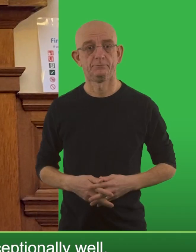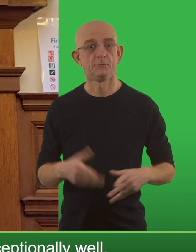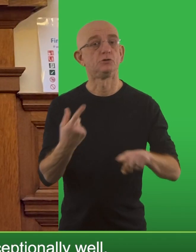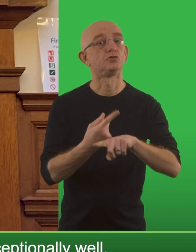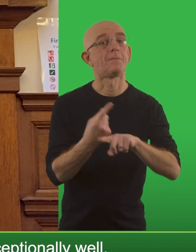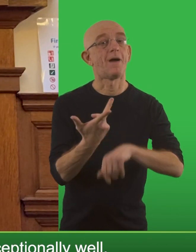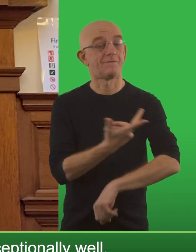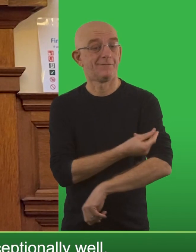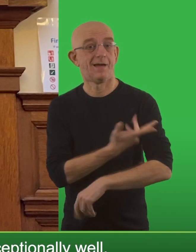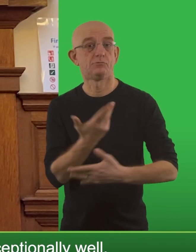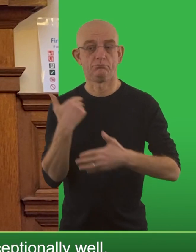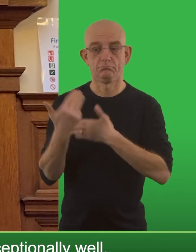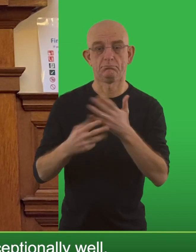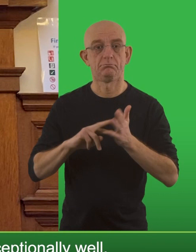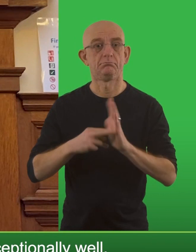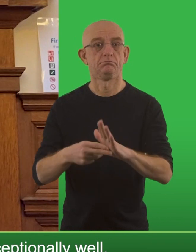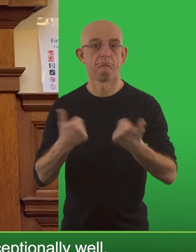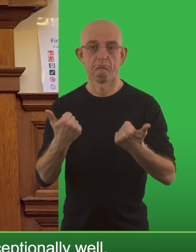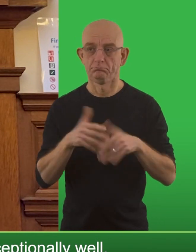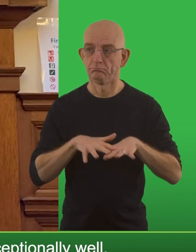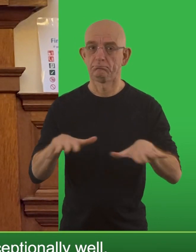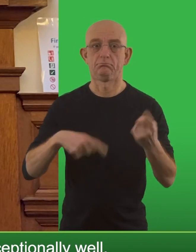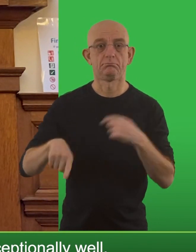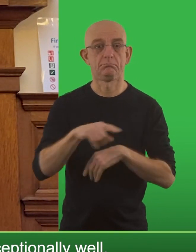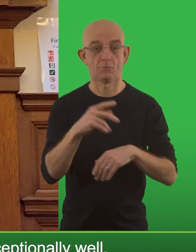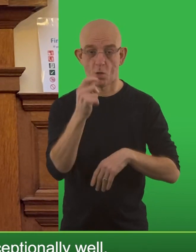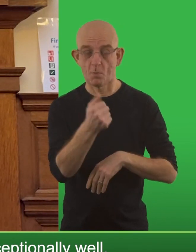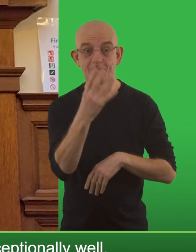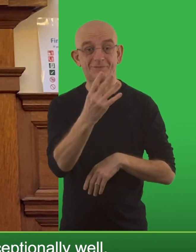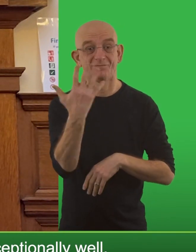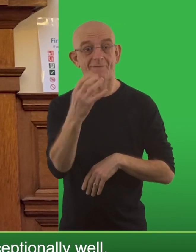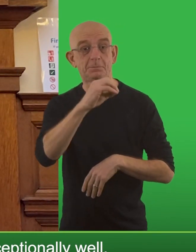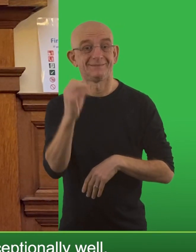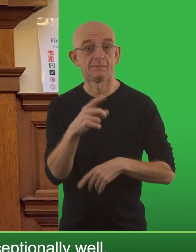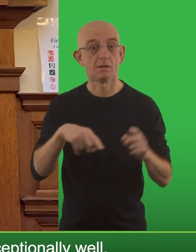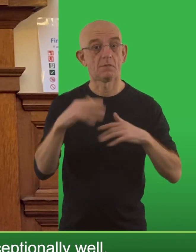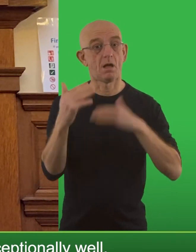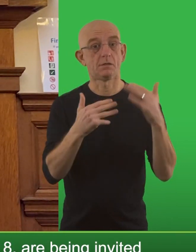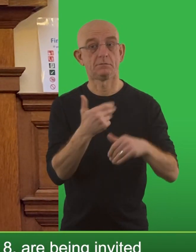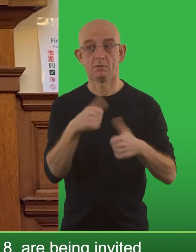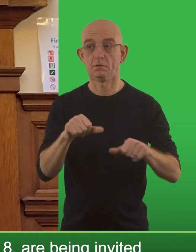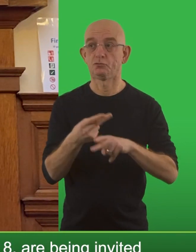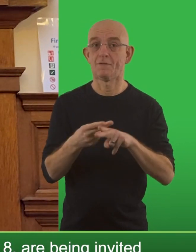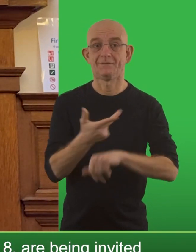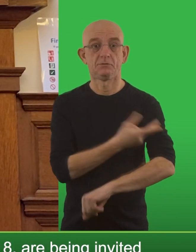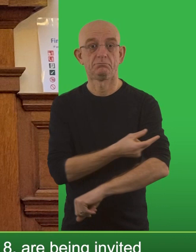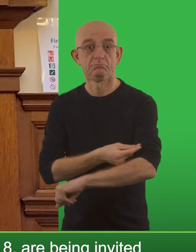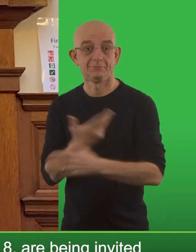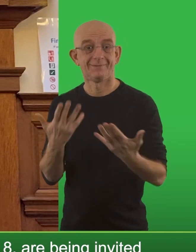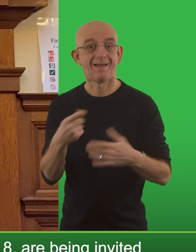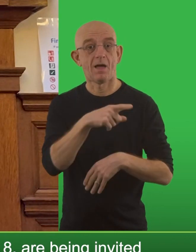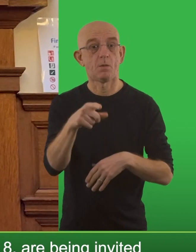The programme continues to go exceptionally well. Almost 45% of adults have been vaccinated now in Sheffield. So